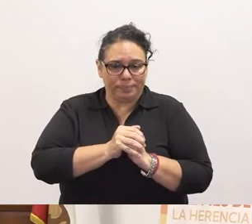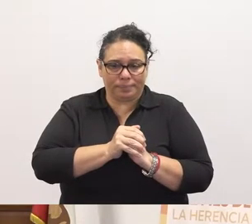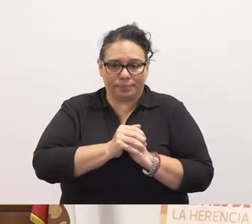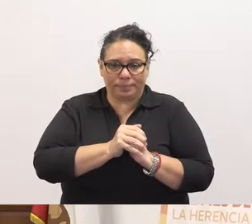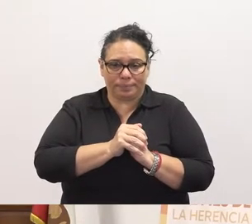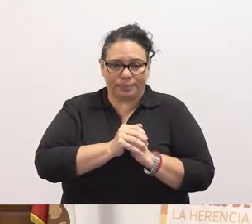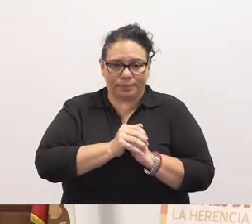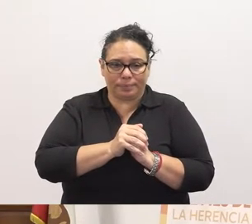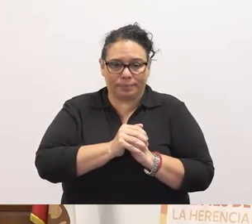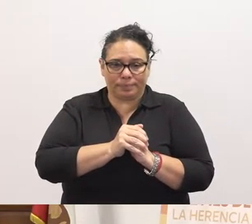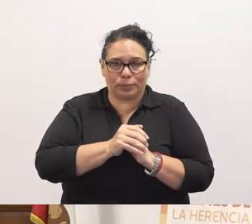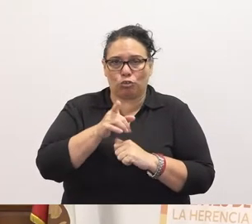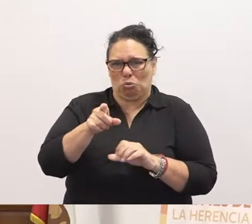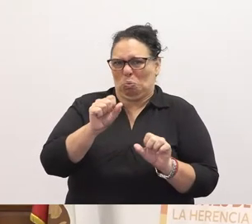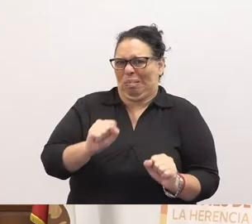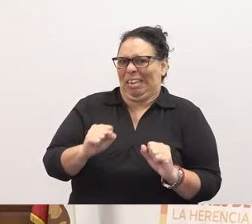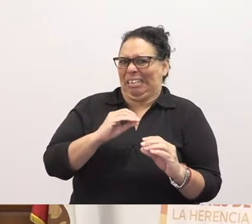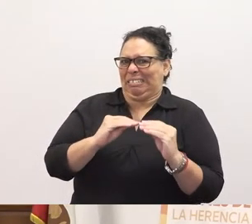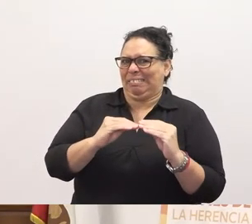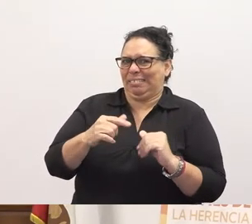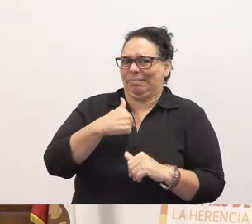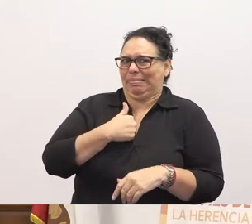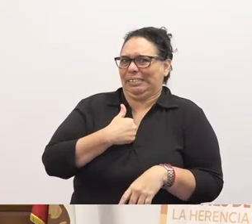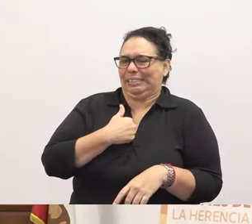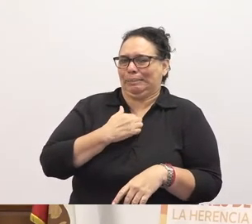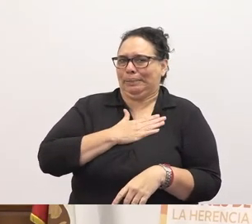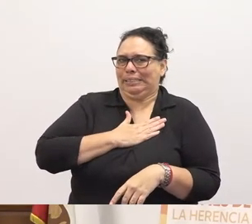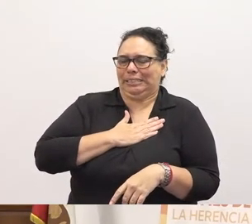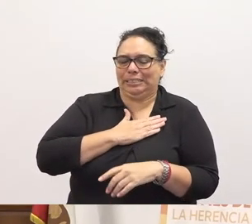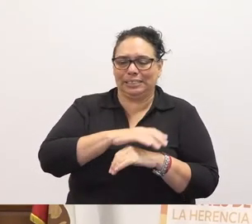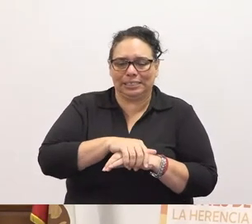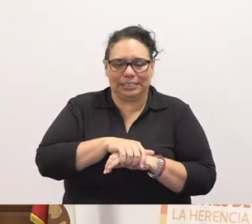If not, you can correct me, please.